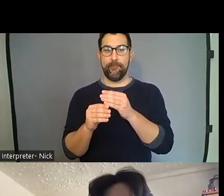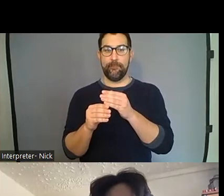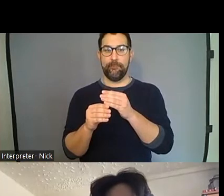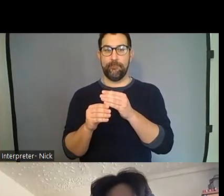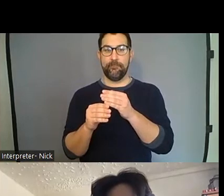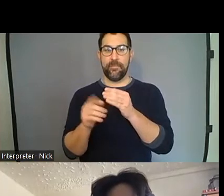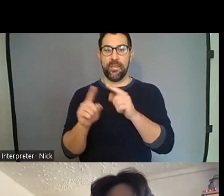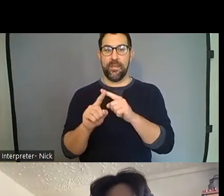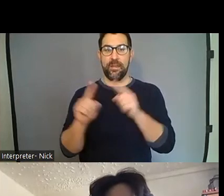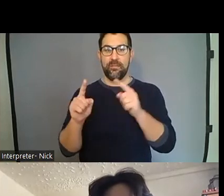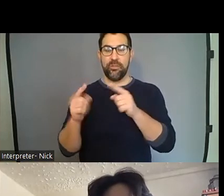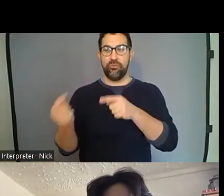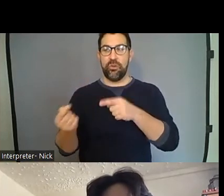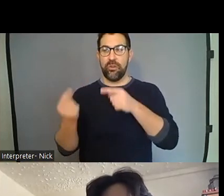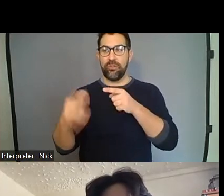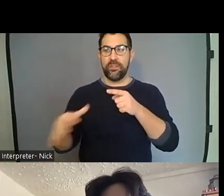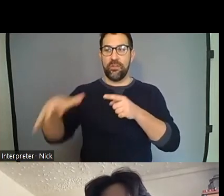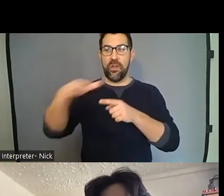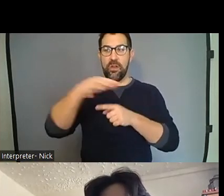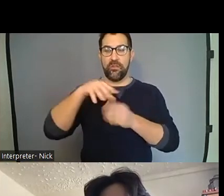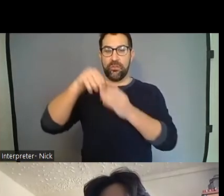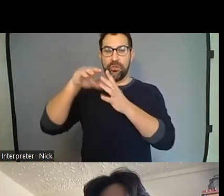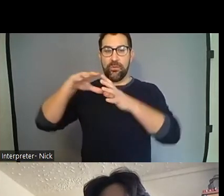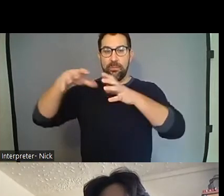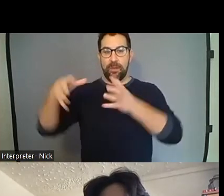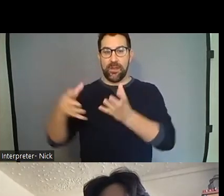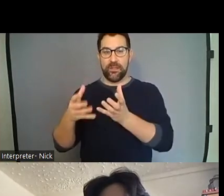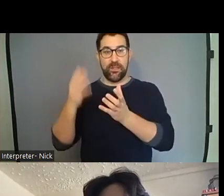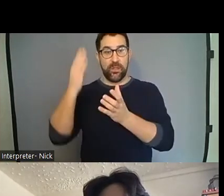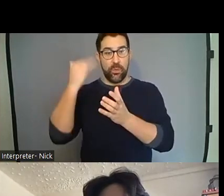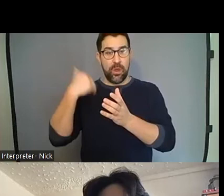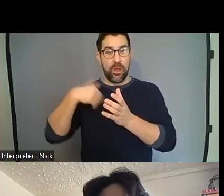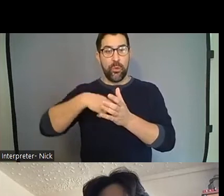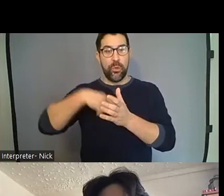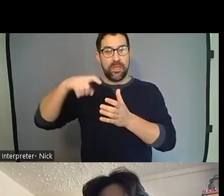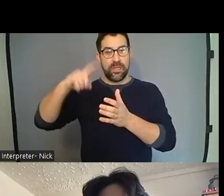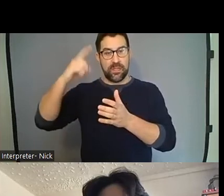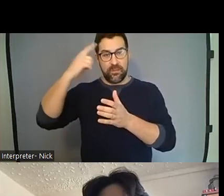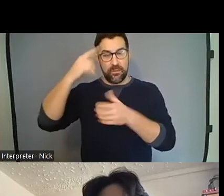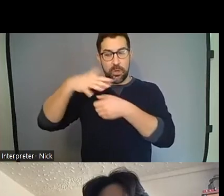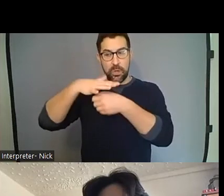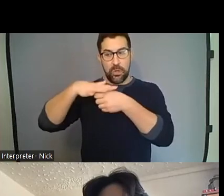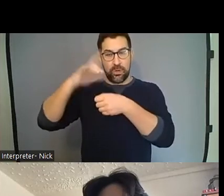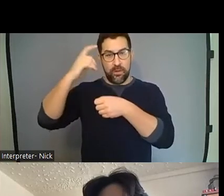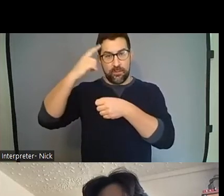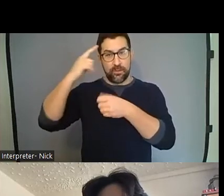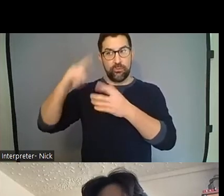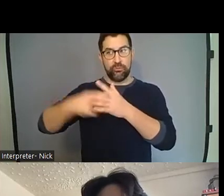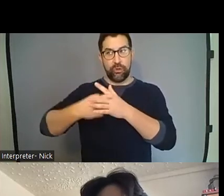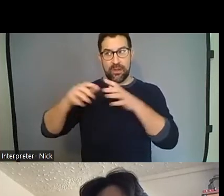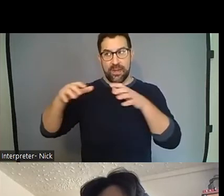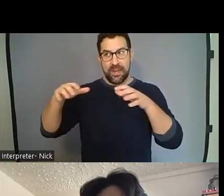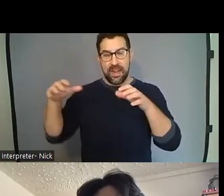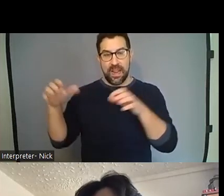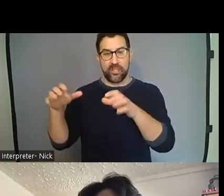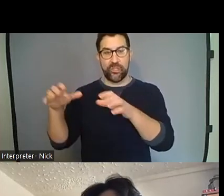the different hardships of everyone in the student body is also why we need the government, the local government, to start taking action,